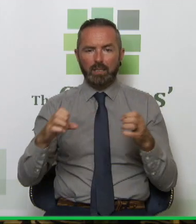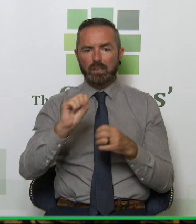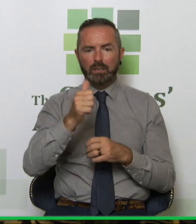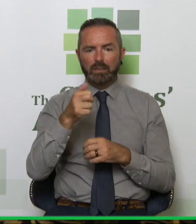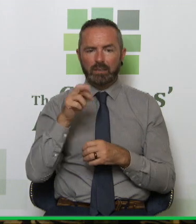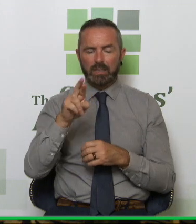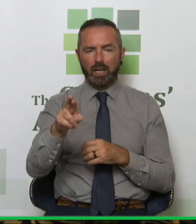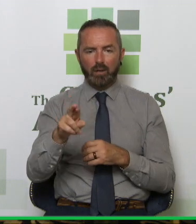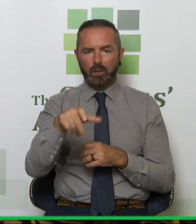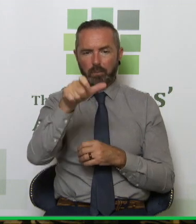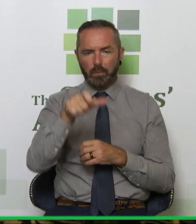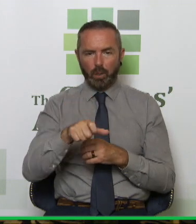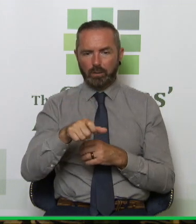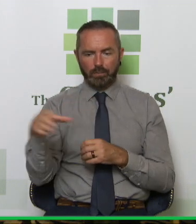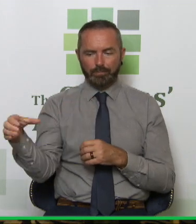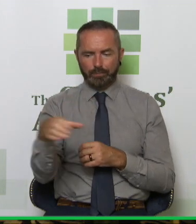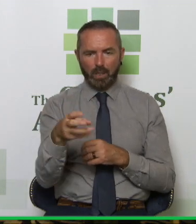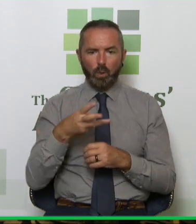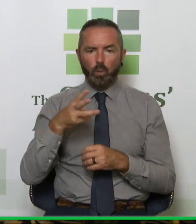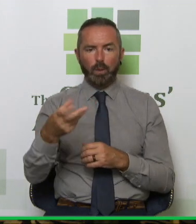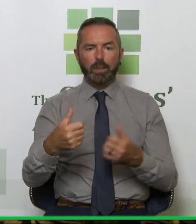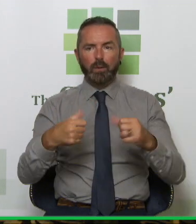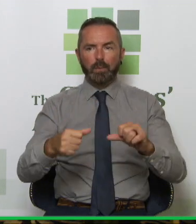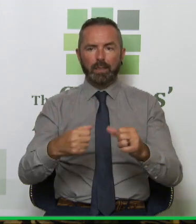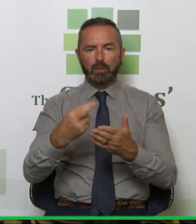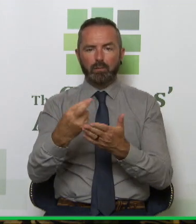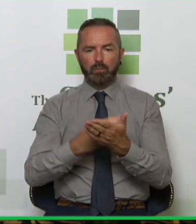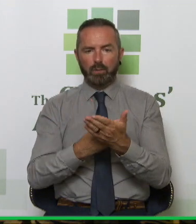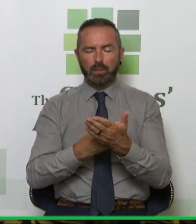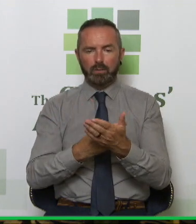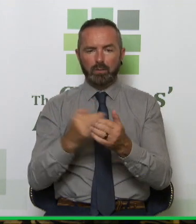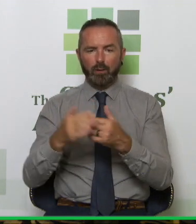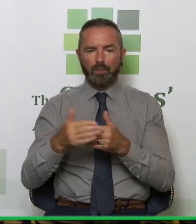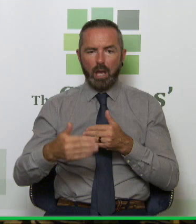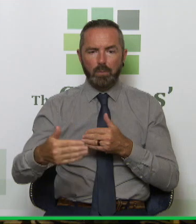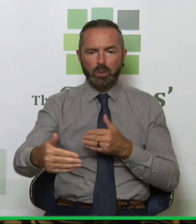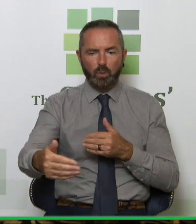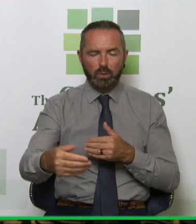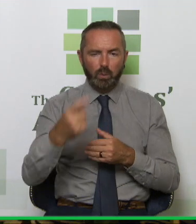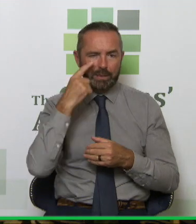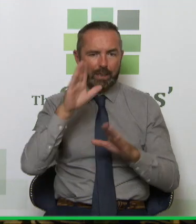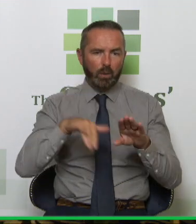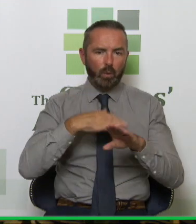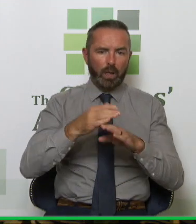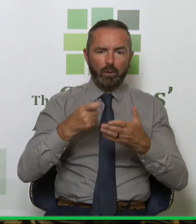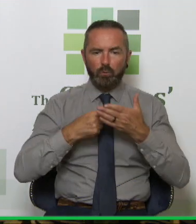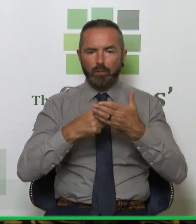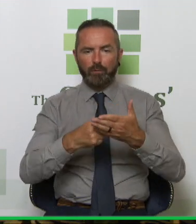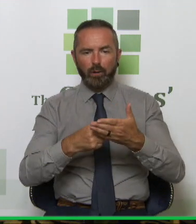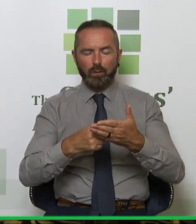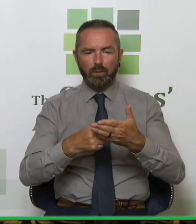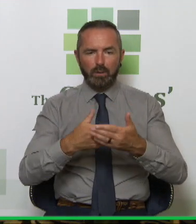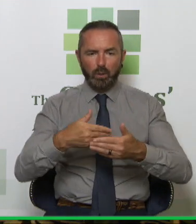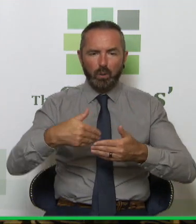episode records for their interventions, and that will allow us to look at where those referrals are going. It's too early